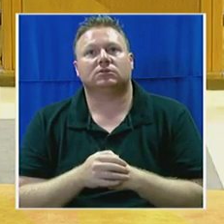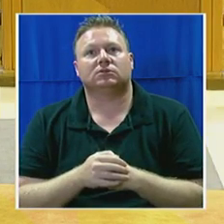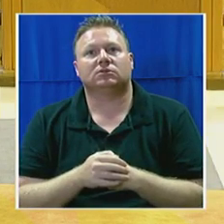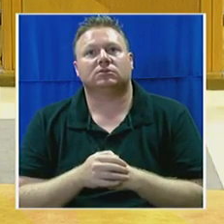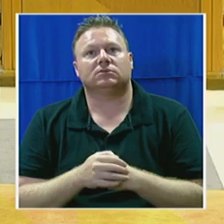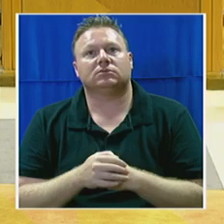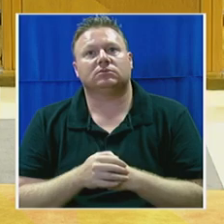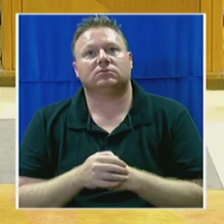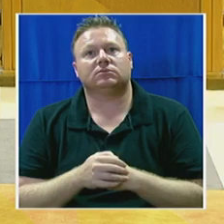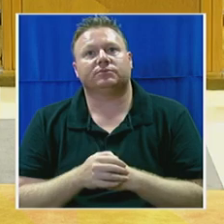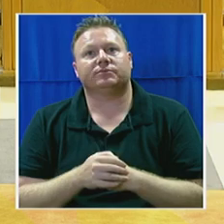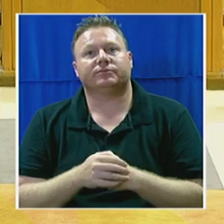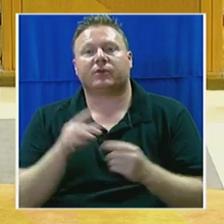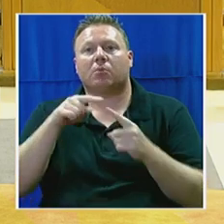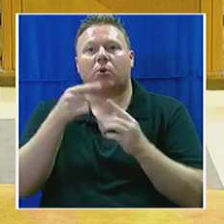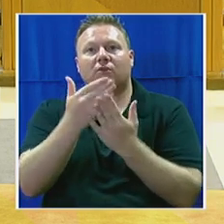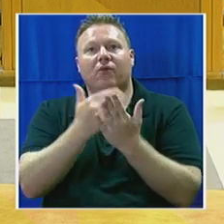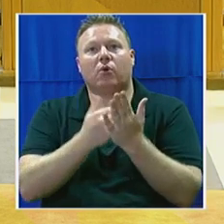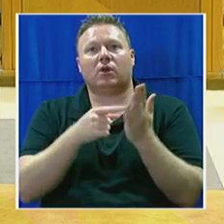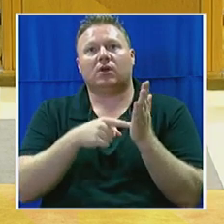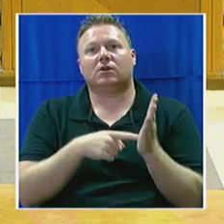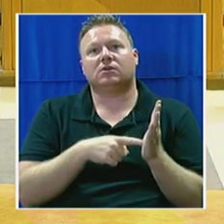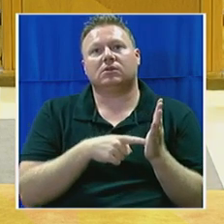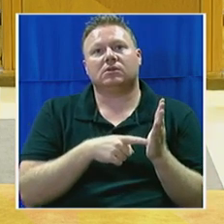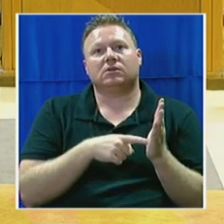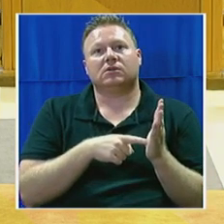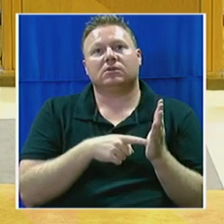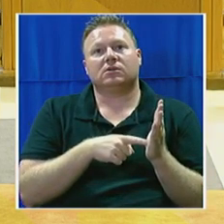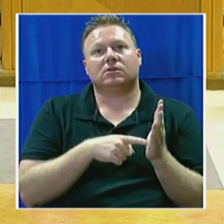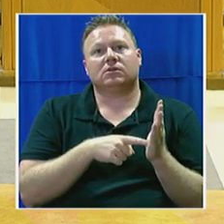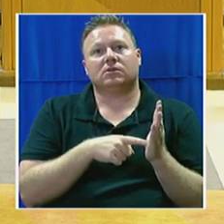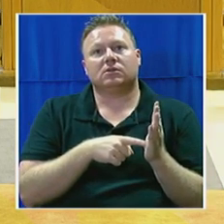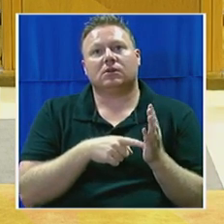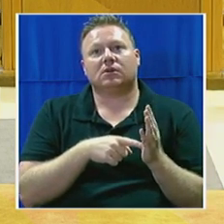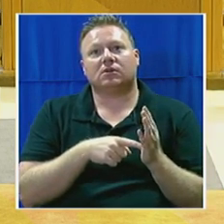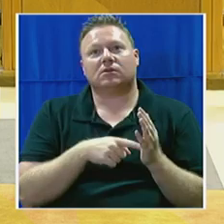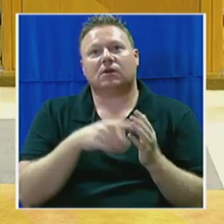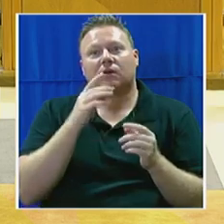Chair, sorry, I rise on a point of order. Chair, I just want to assure you, you missed absolutely nothing.